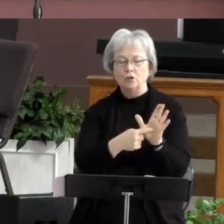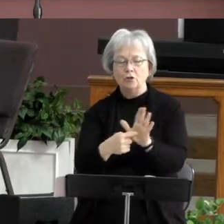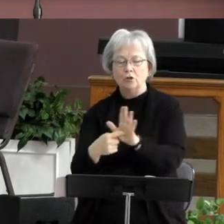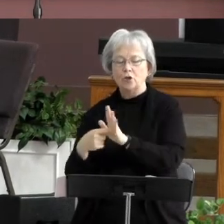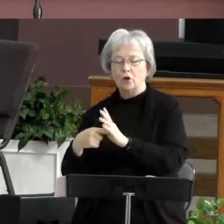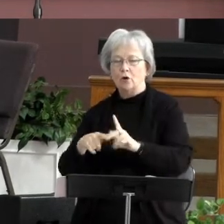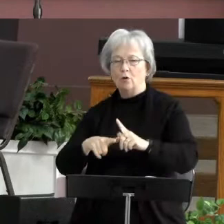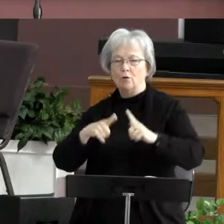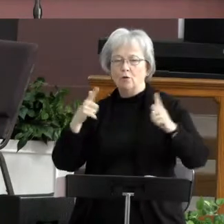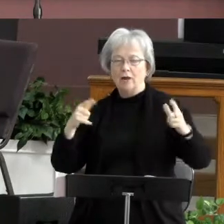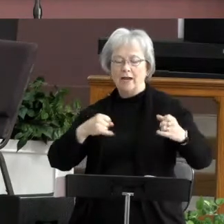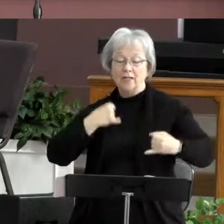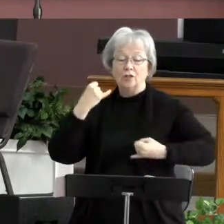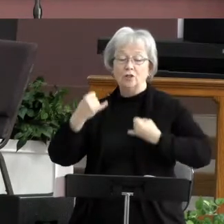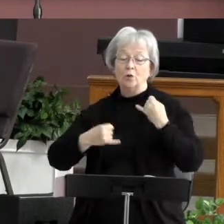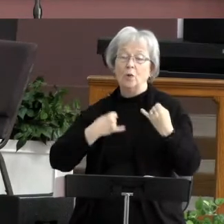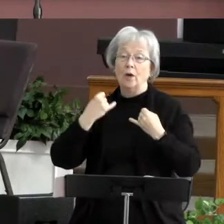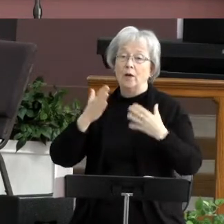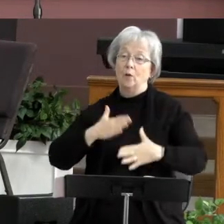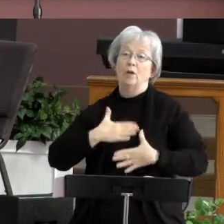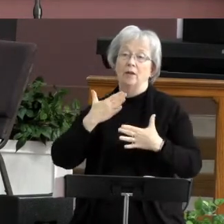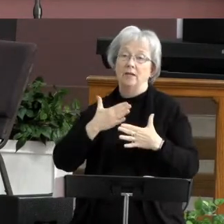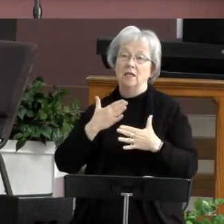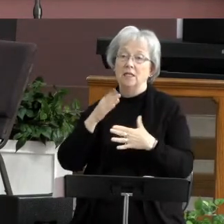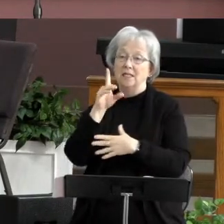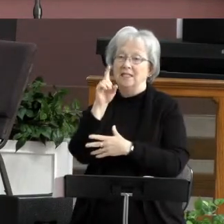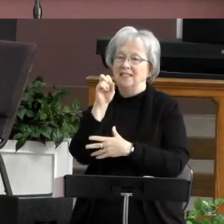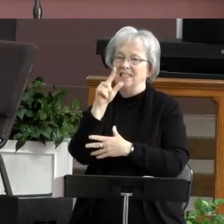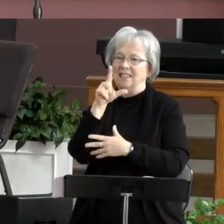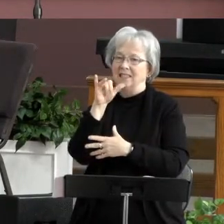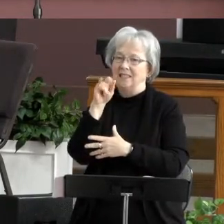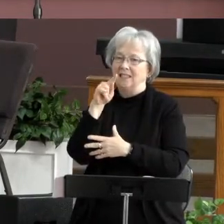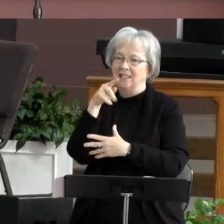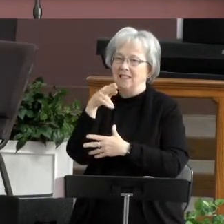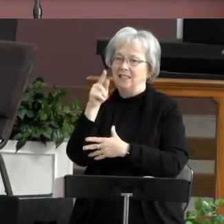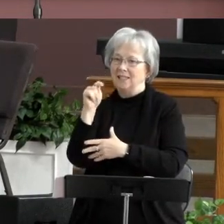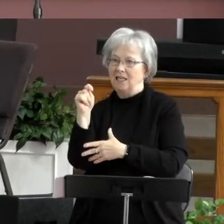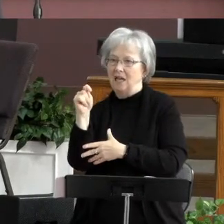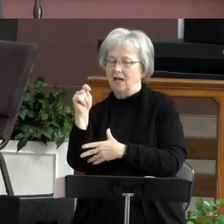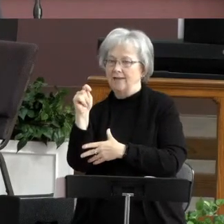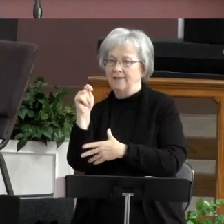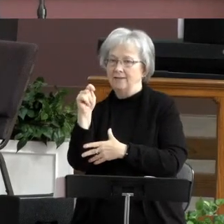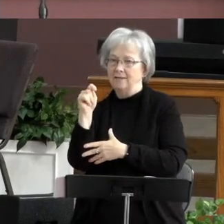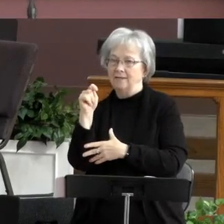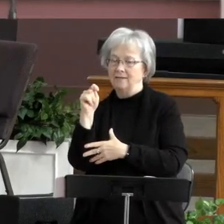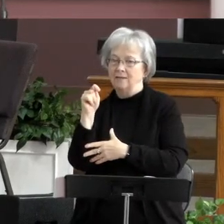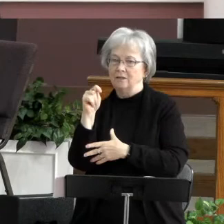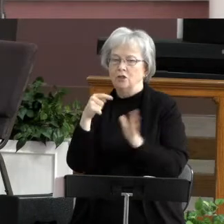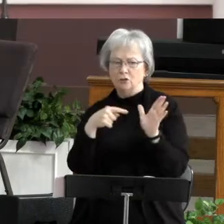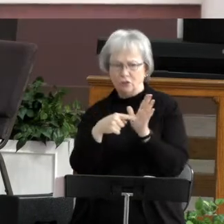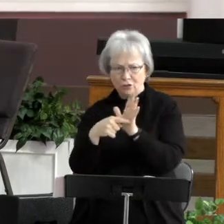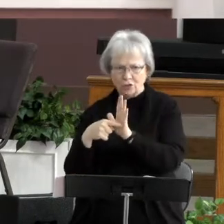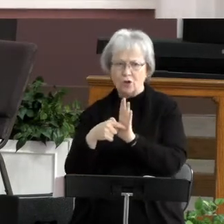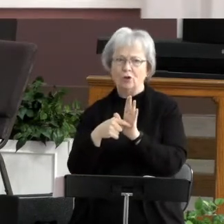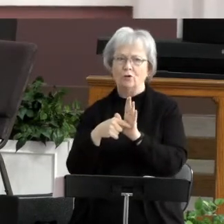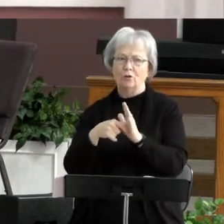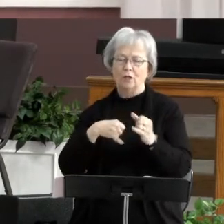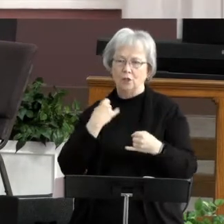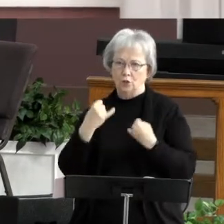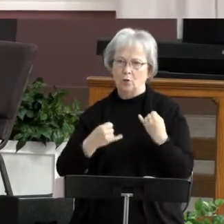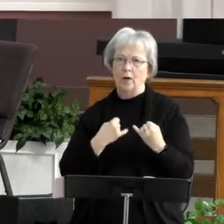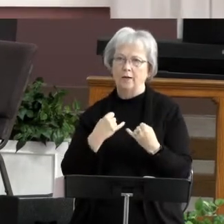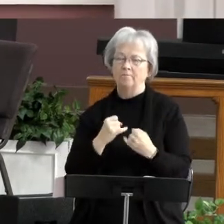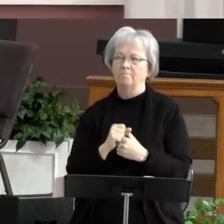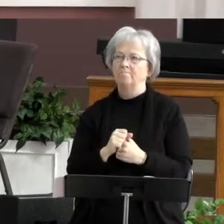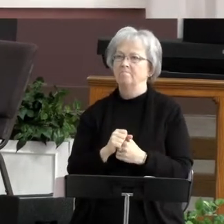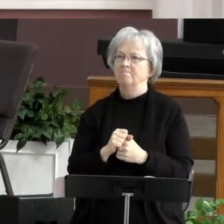great joy or delight. To show great joy and delight. You